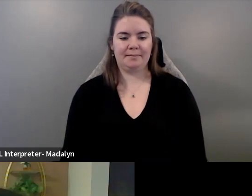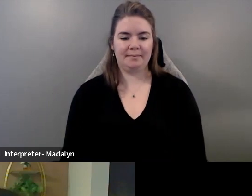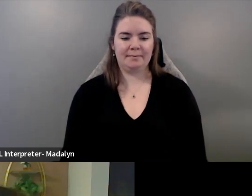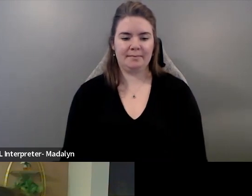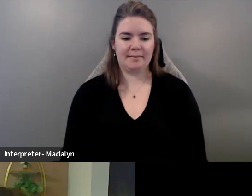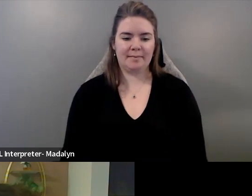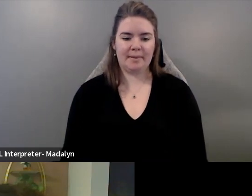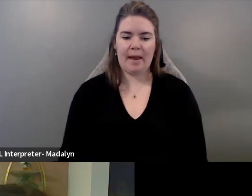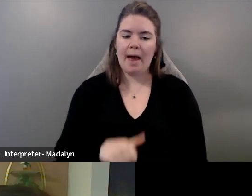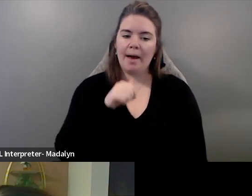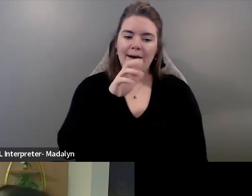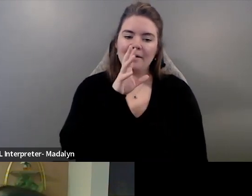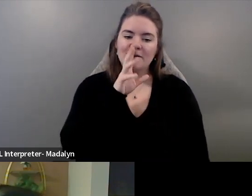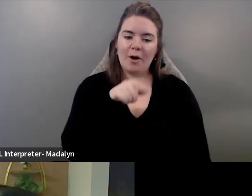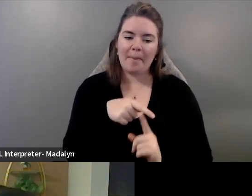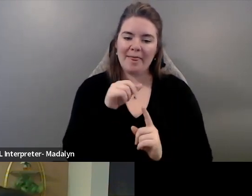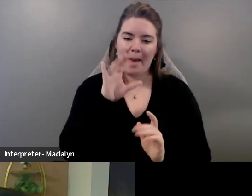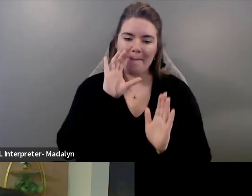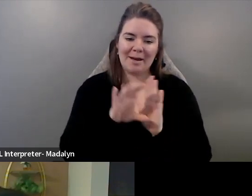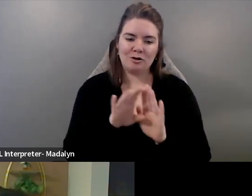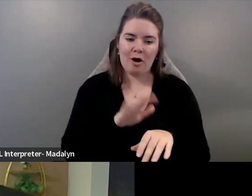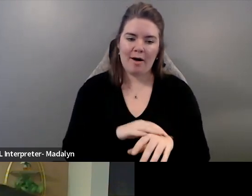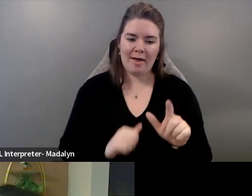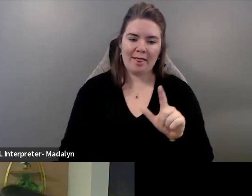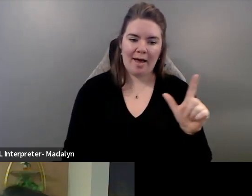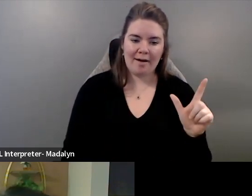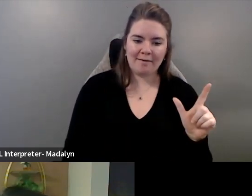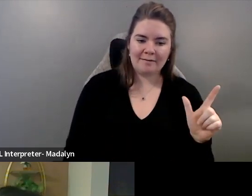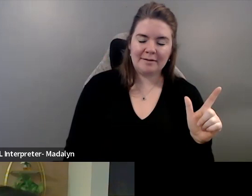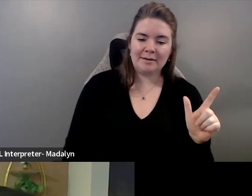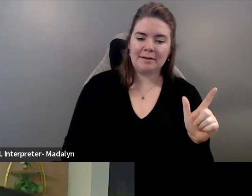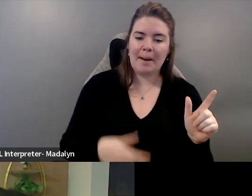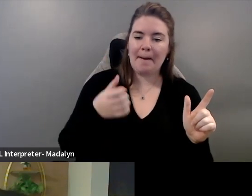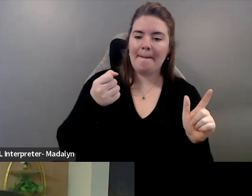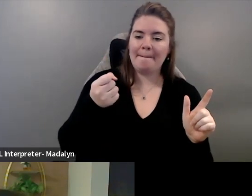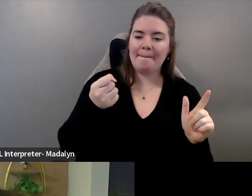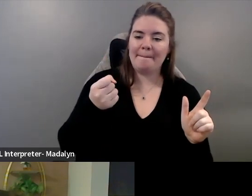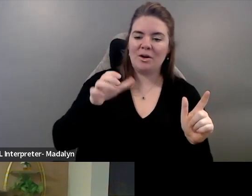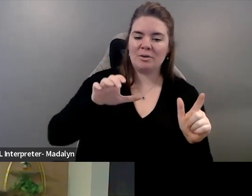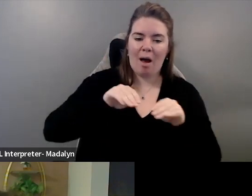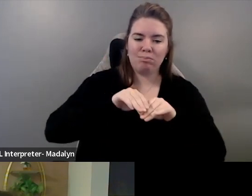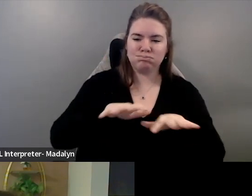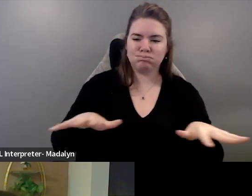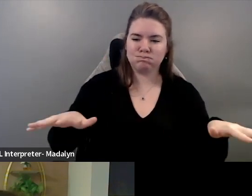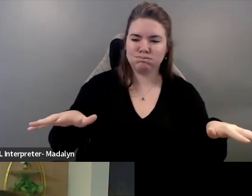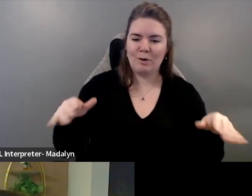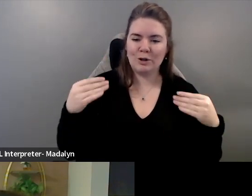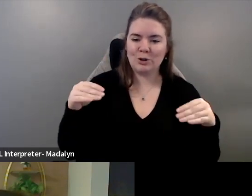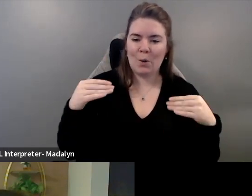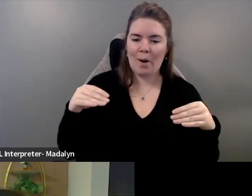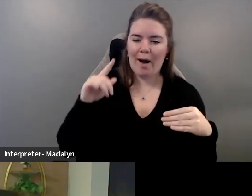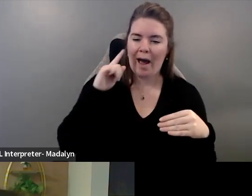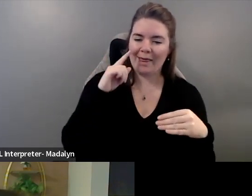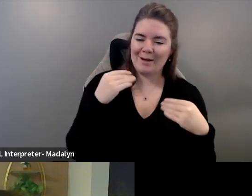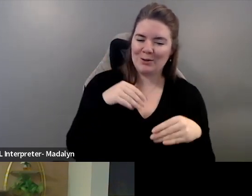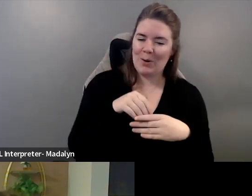this. Picture on the left is milk spilled on the floor of a grocery store, I believe a store in Wisconsin.